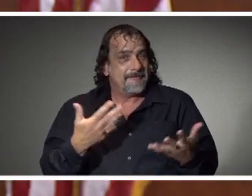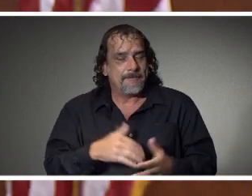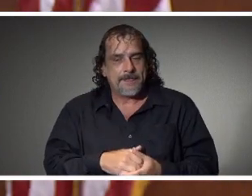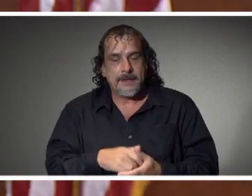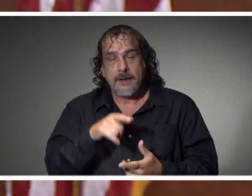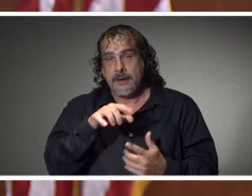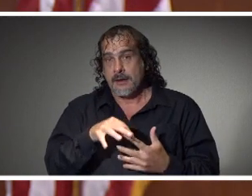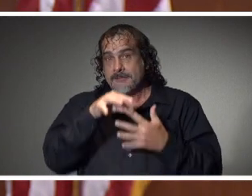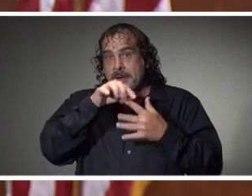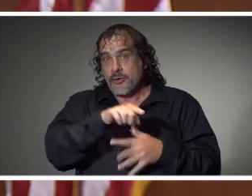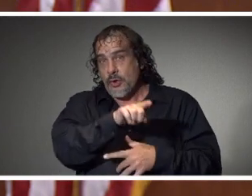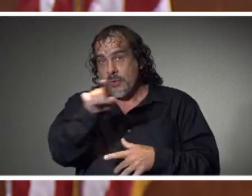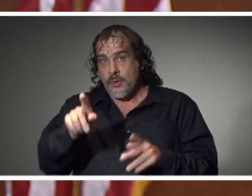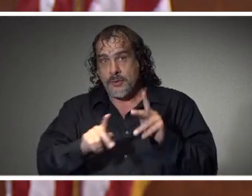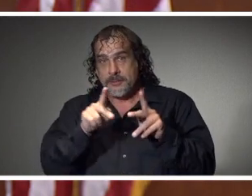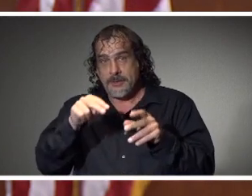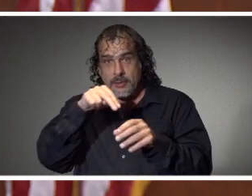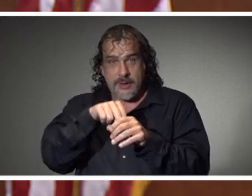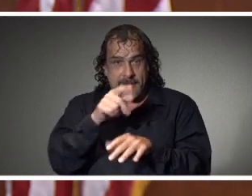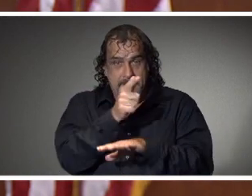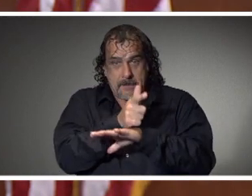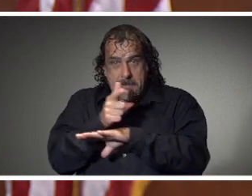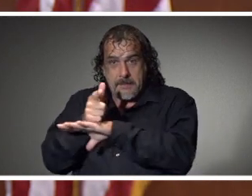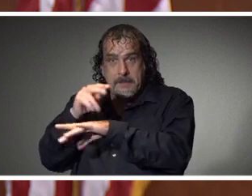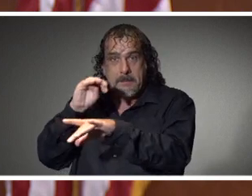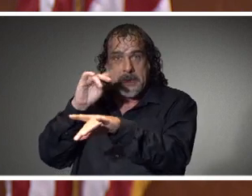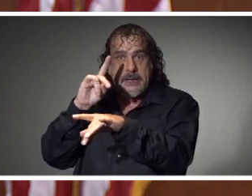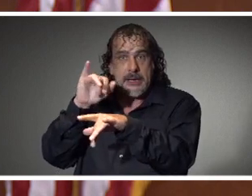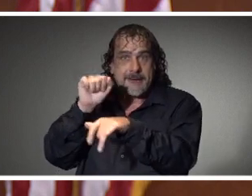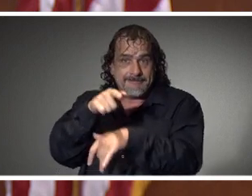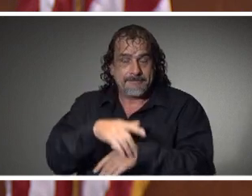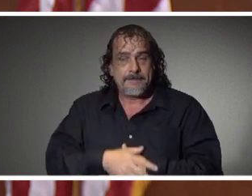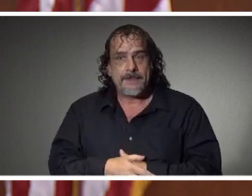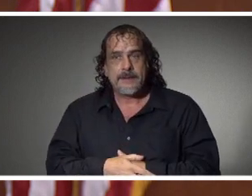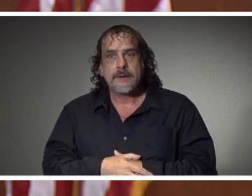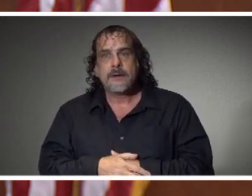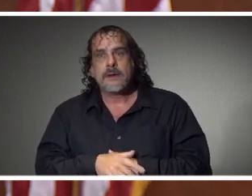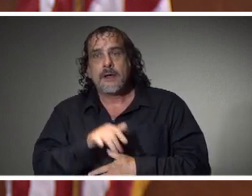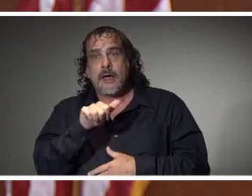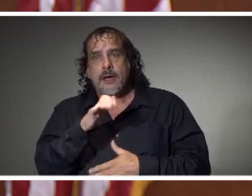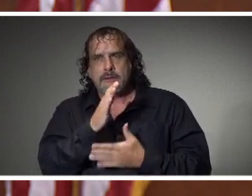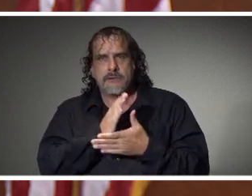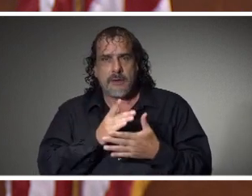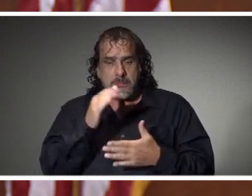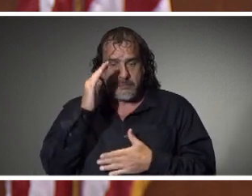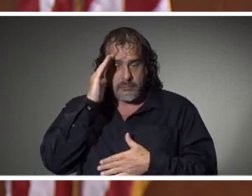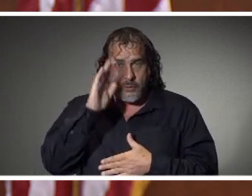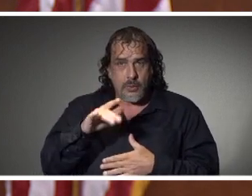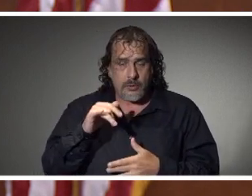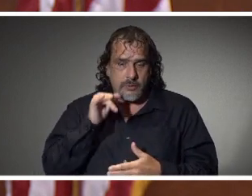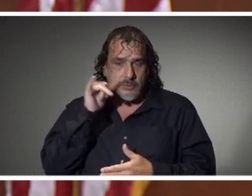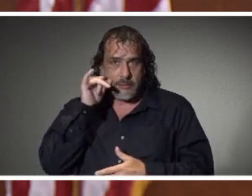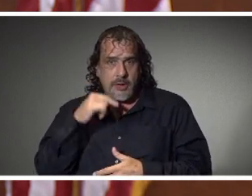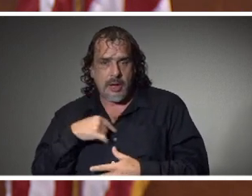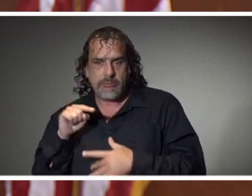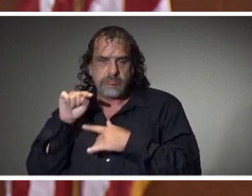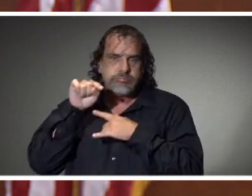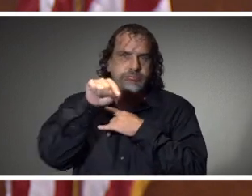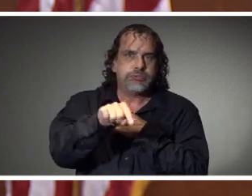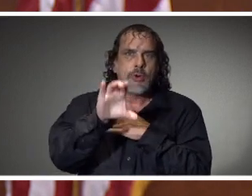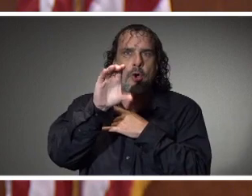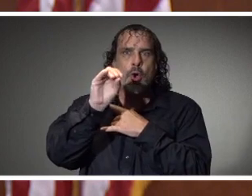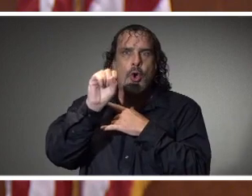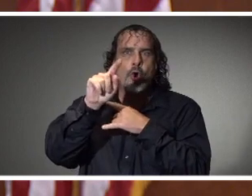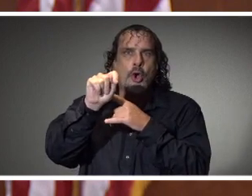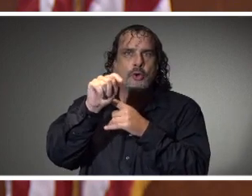particularly those members of the media that are here today. As some of you know, yesterday I was on the Mississippi Gulf Coast